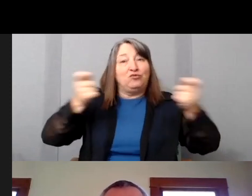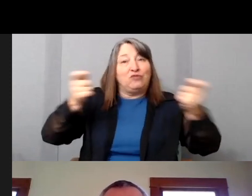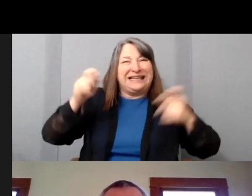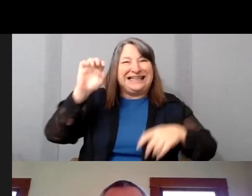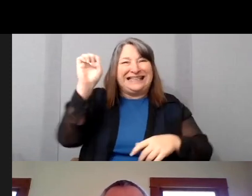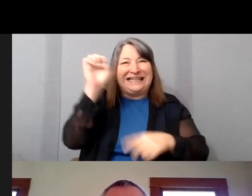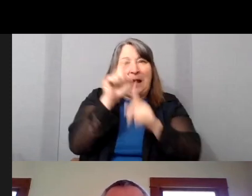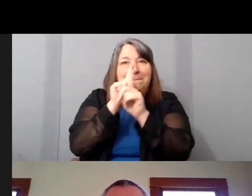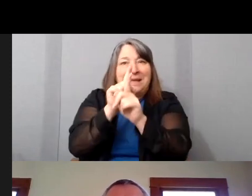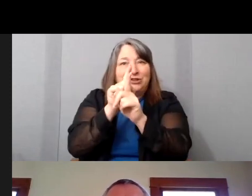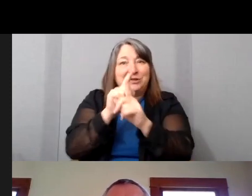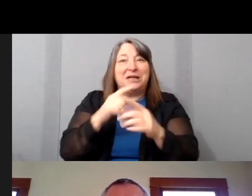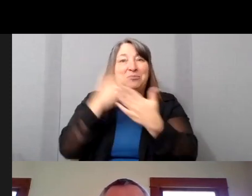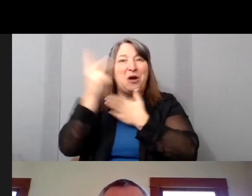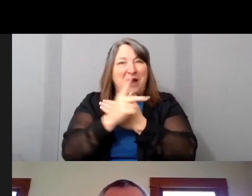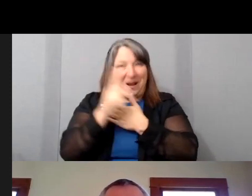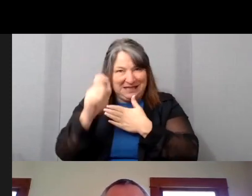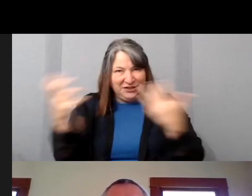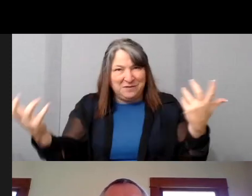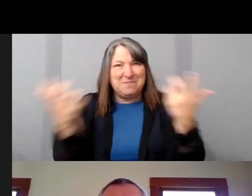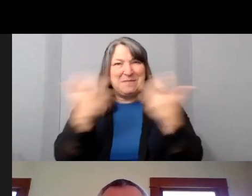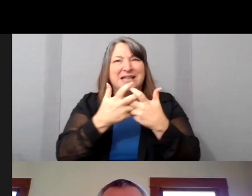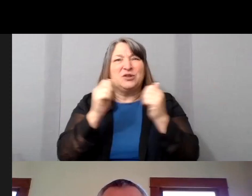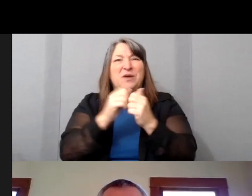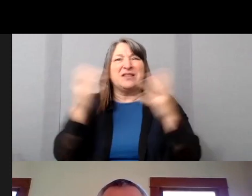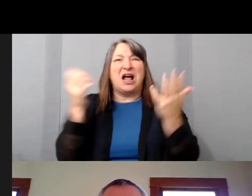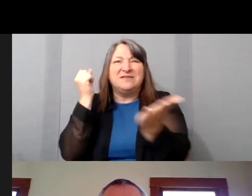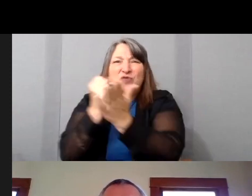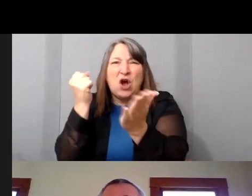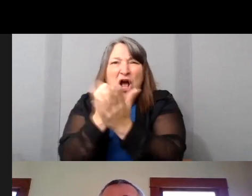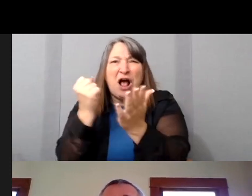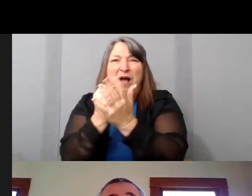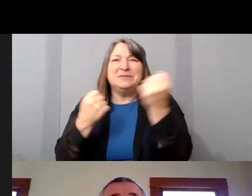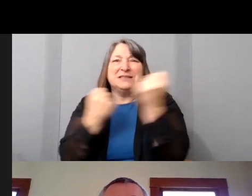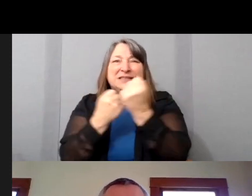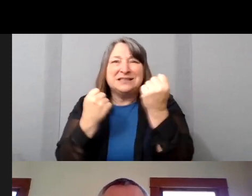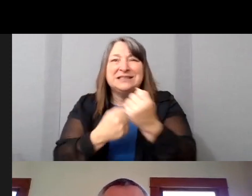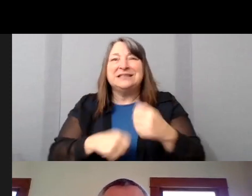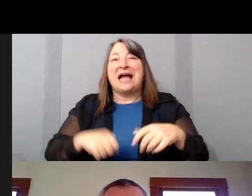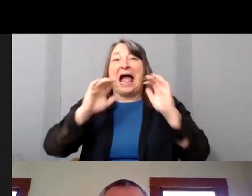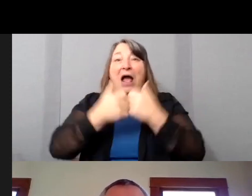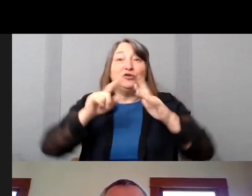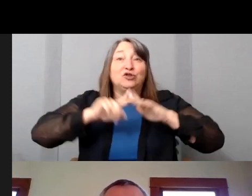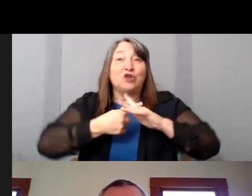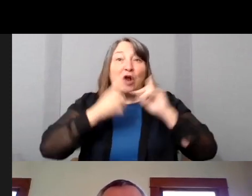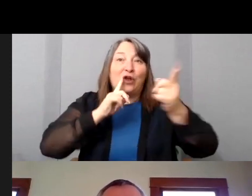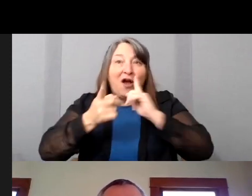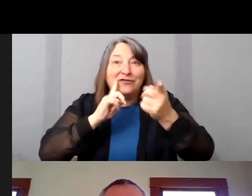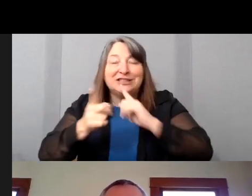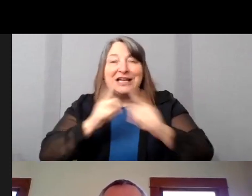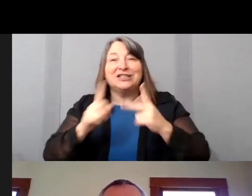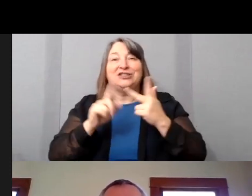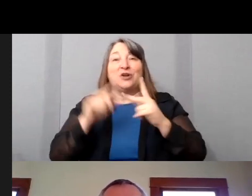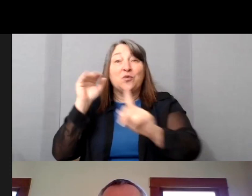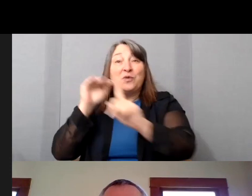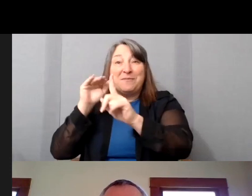providing those matches with lots of prompts, conversation starters, reminders to keep in touch. And if your